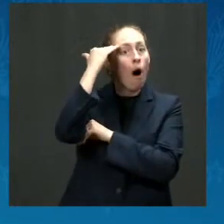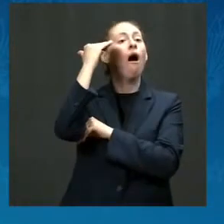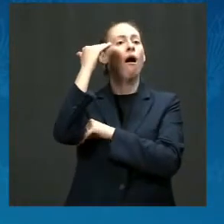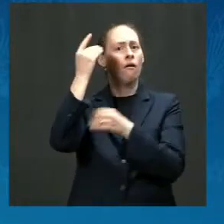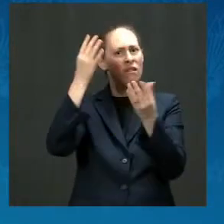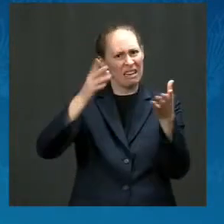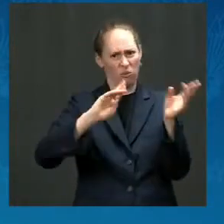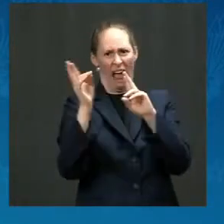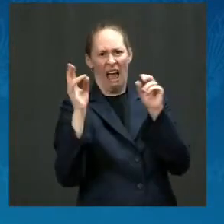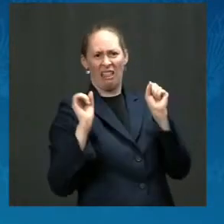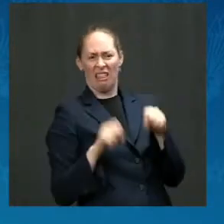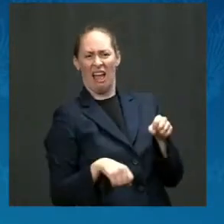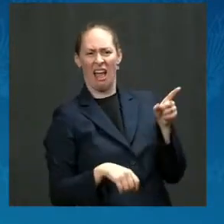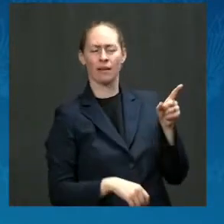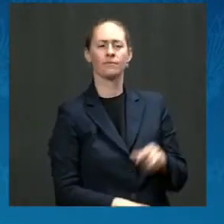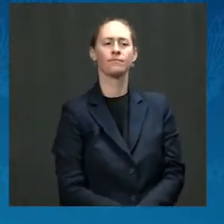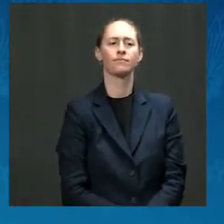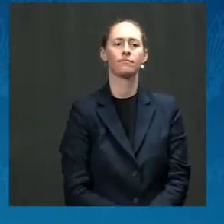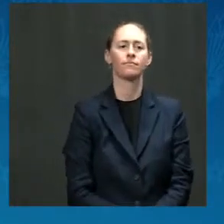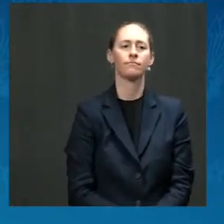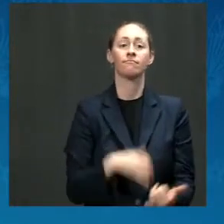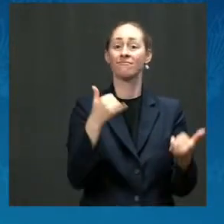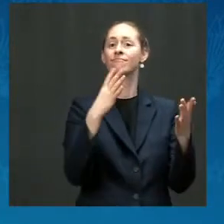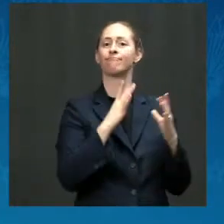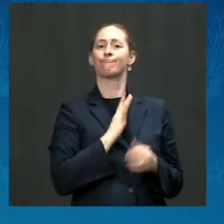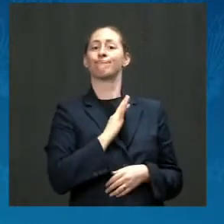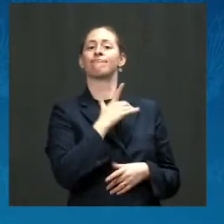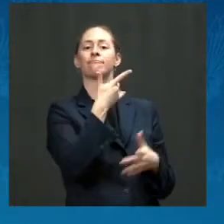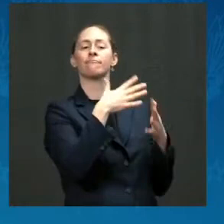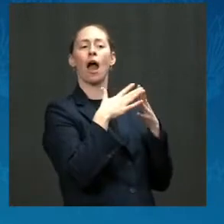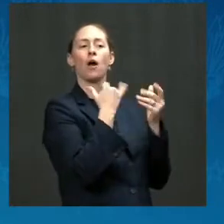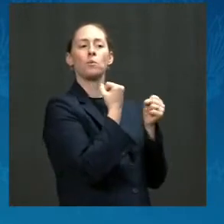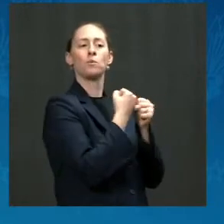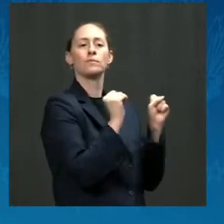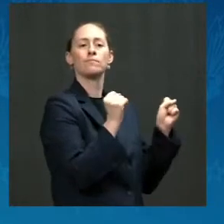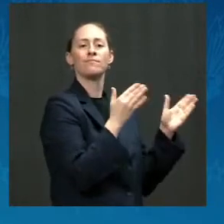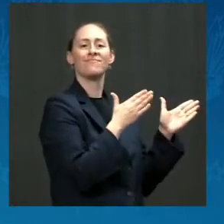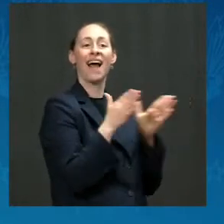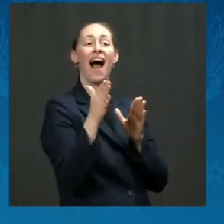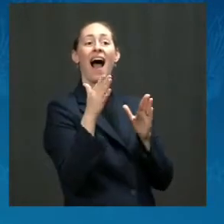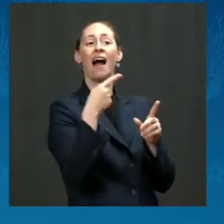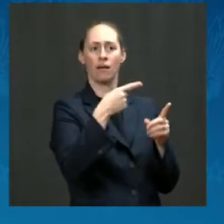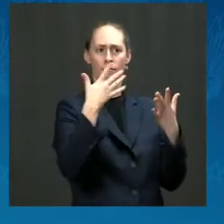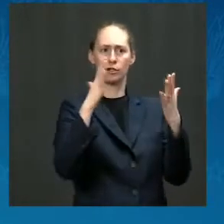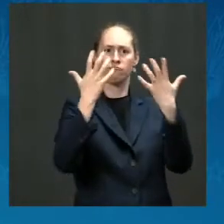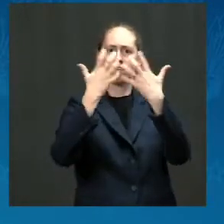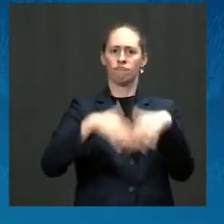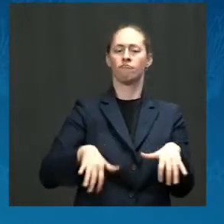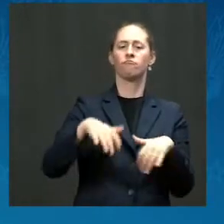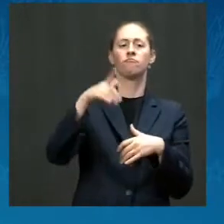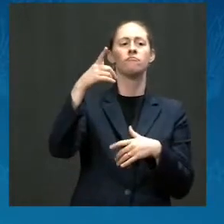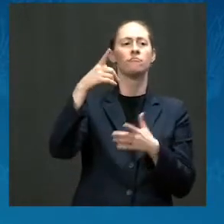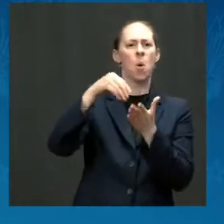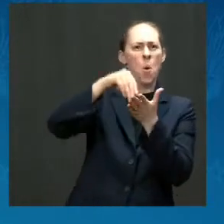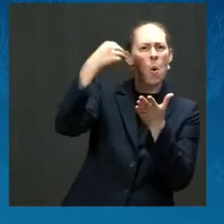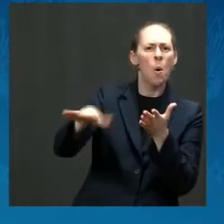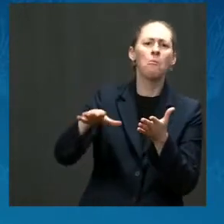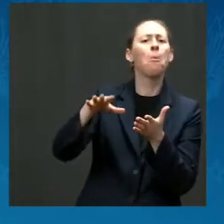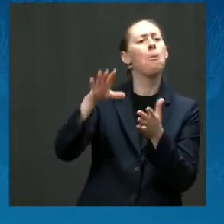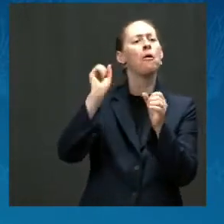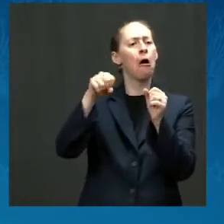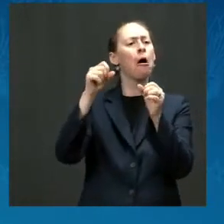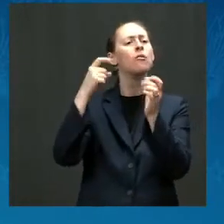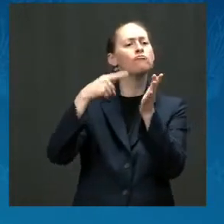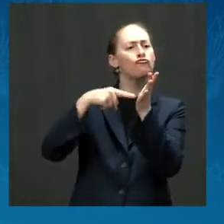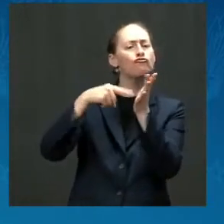through our American Rescue Plan, we have lowered health care costs with new tax cuts, and healthcare.gov consumers